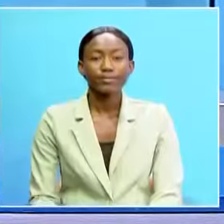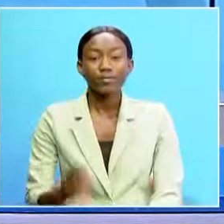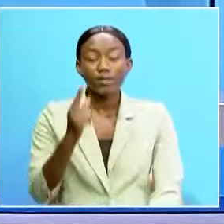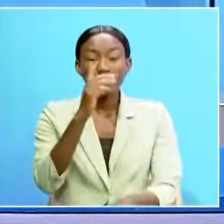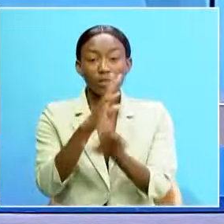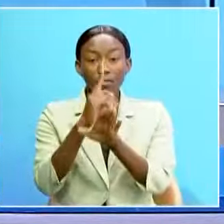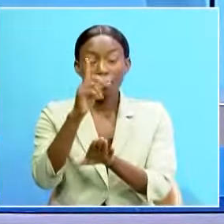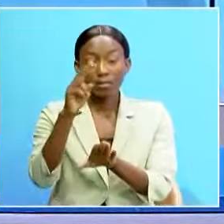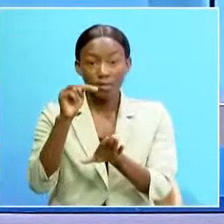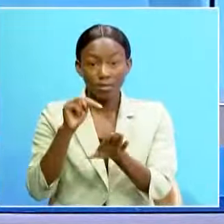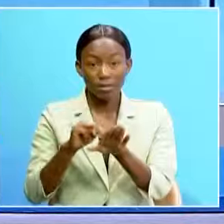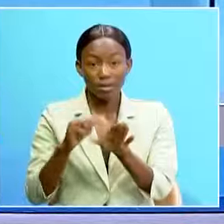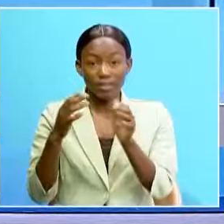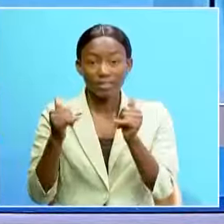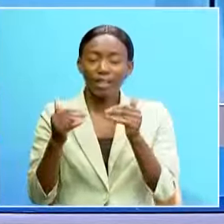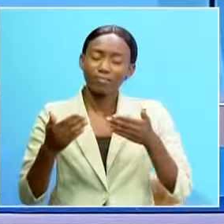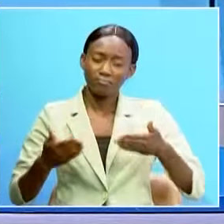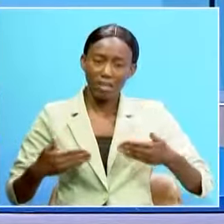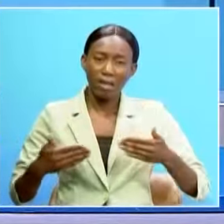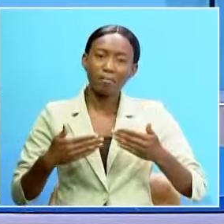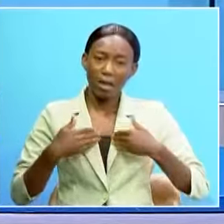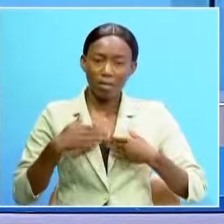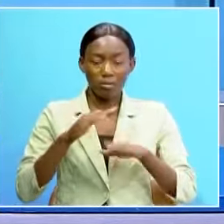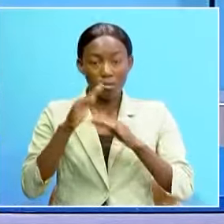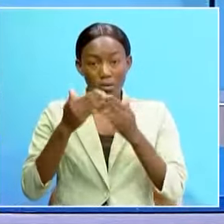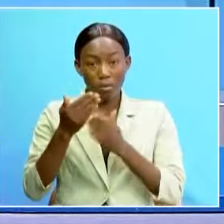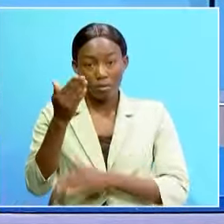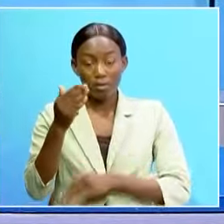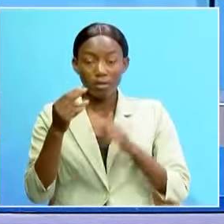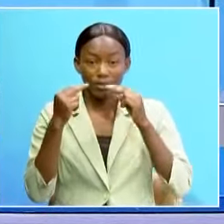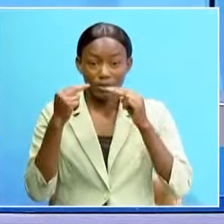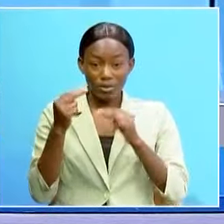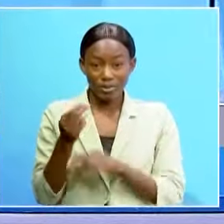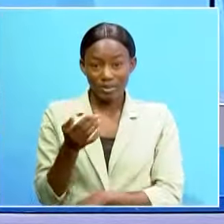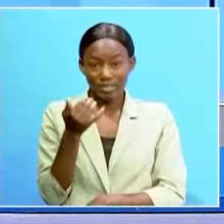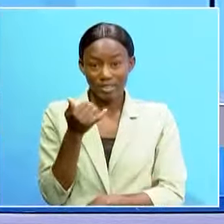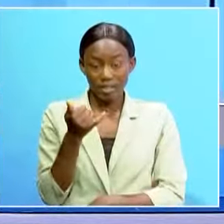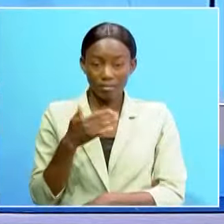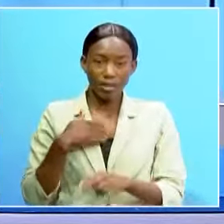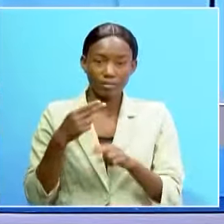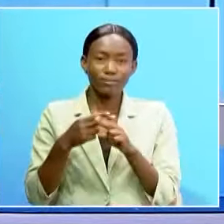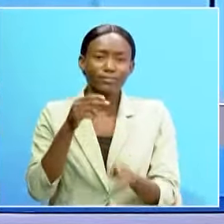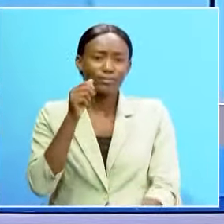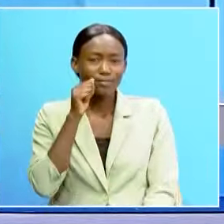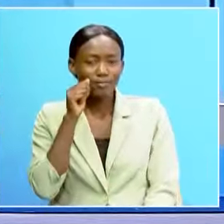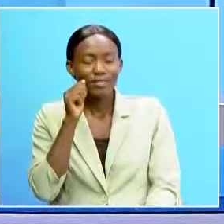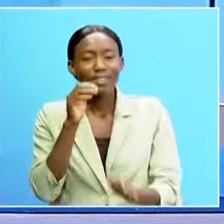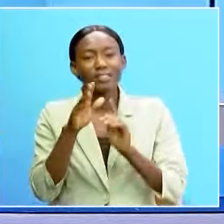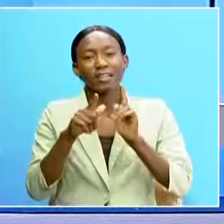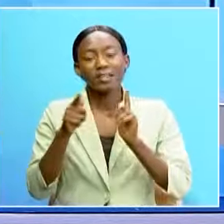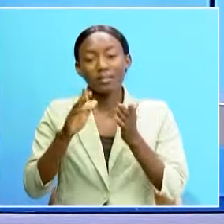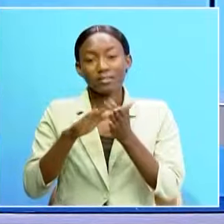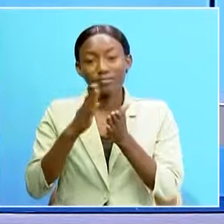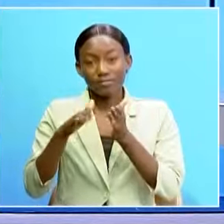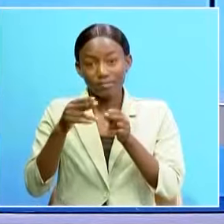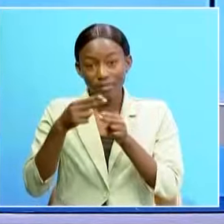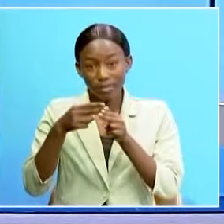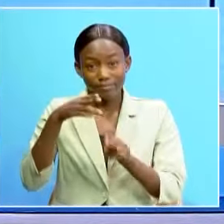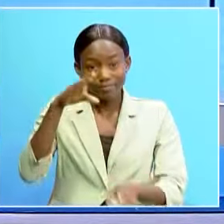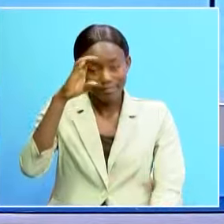One Zambia, one nation. It's a pleasure to have you all on our news desk. My name is Alice Banda, and our sign